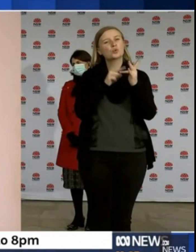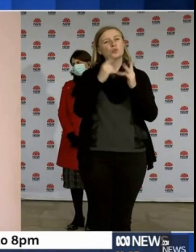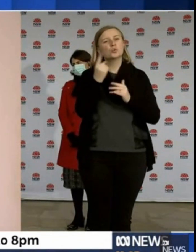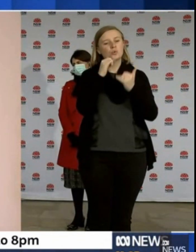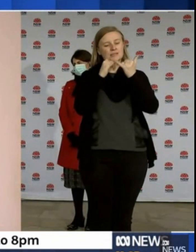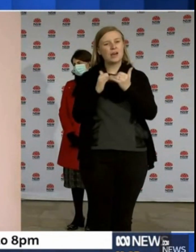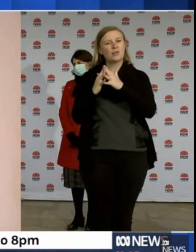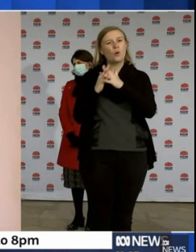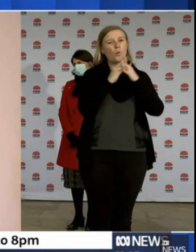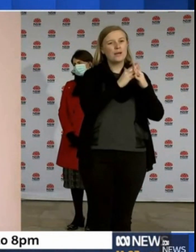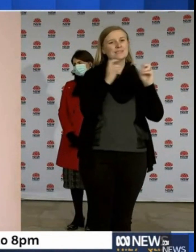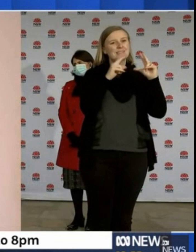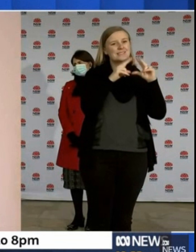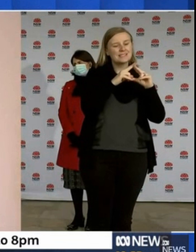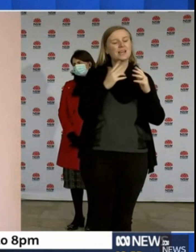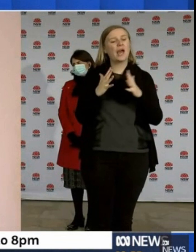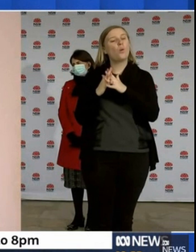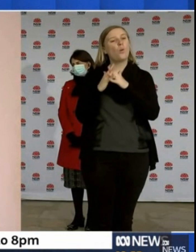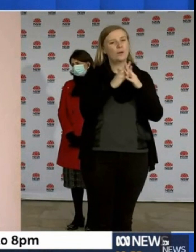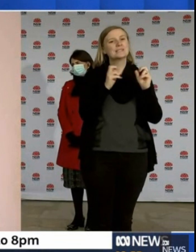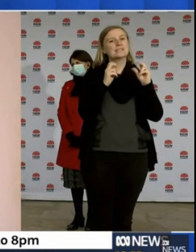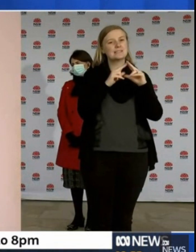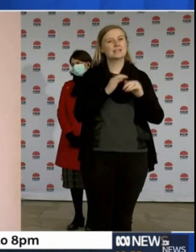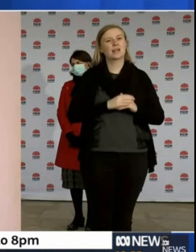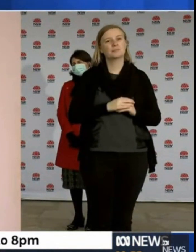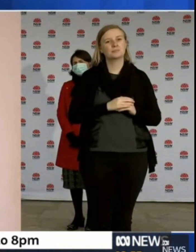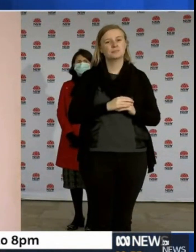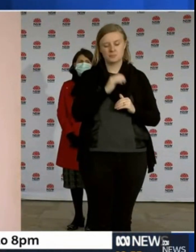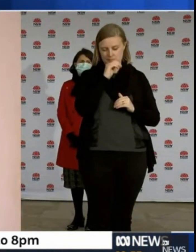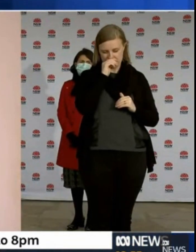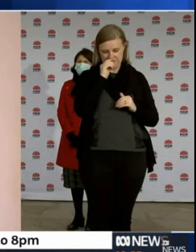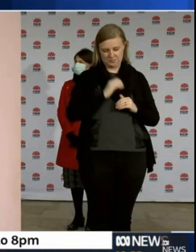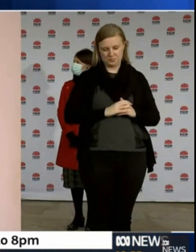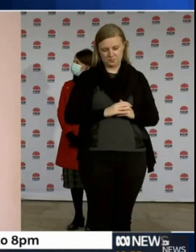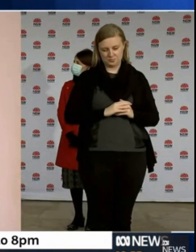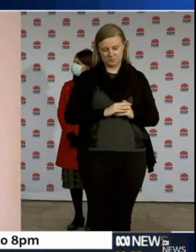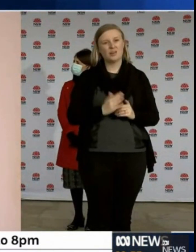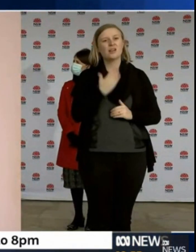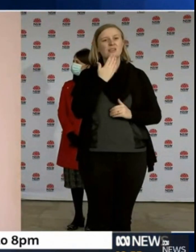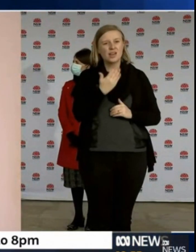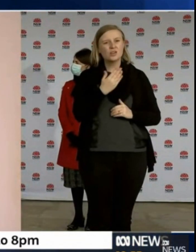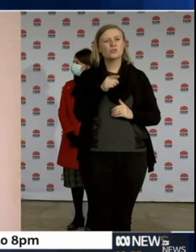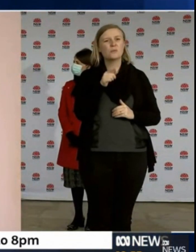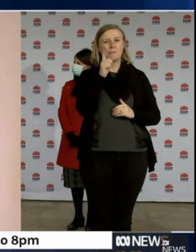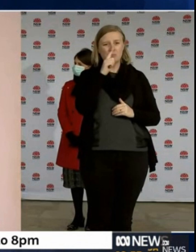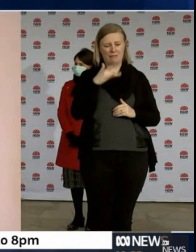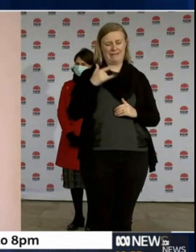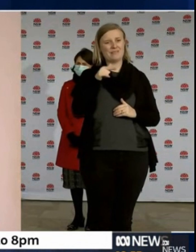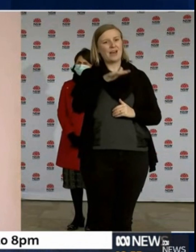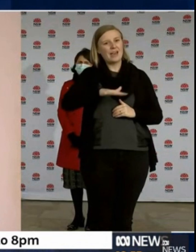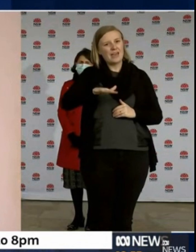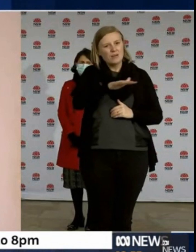communities. We have had some sites, exposure sites in those communities, and I want to thank the communities for coming forward for